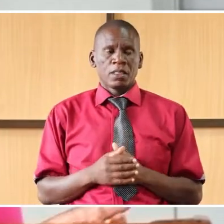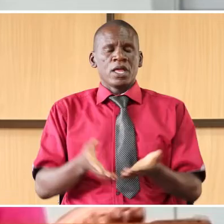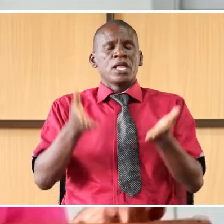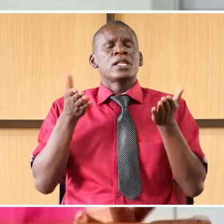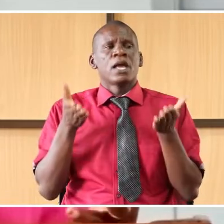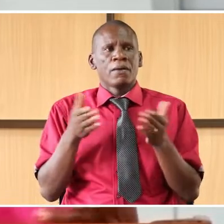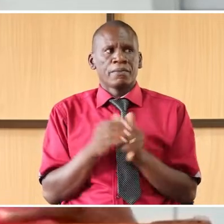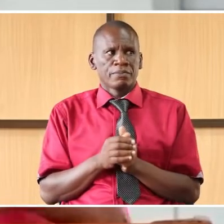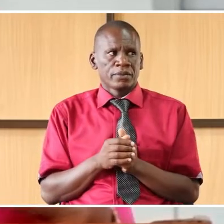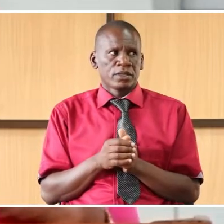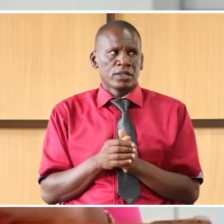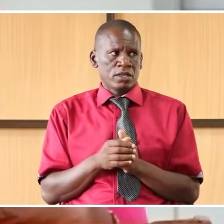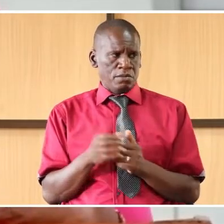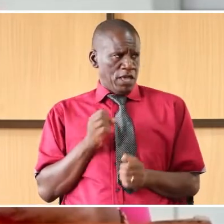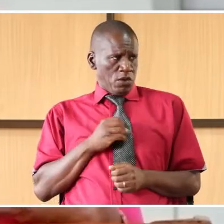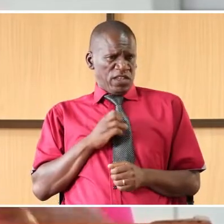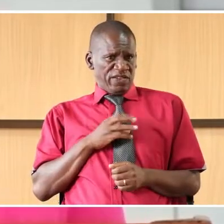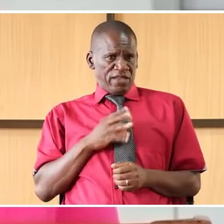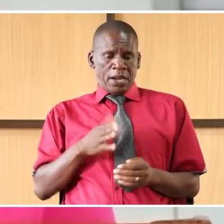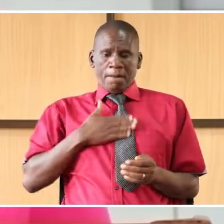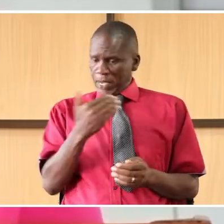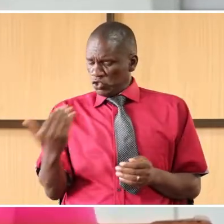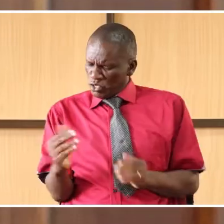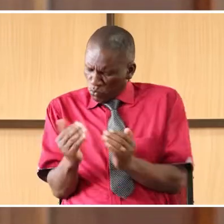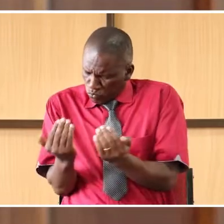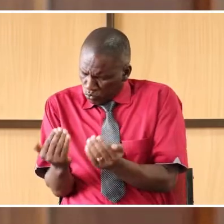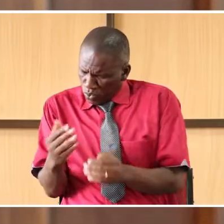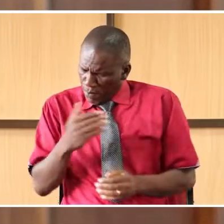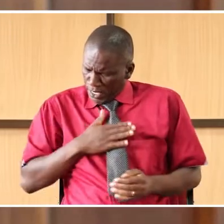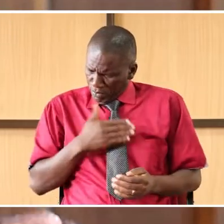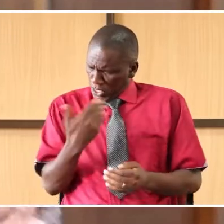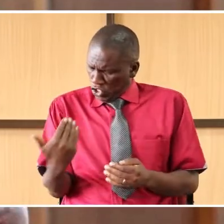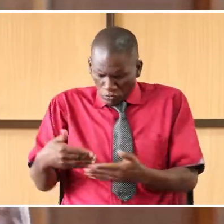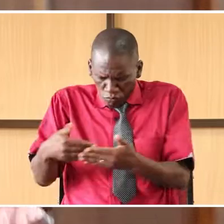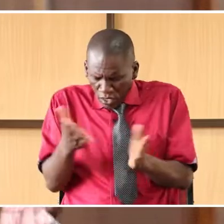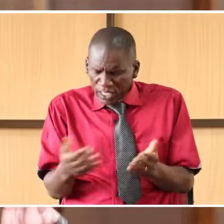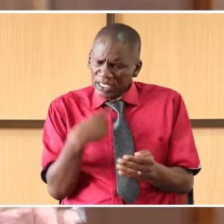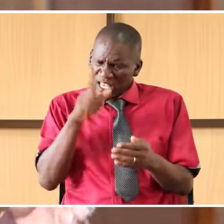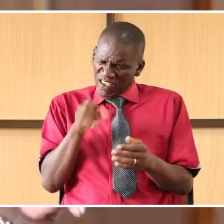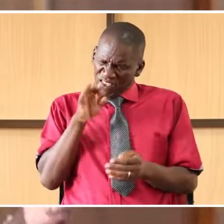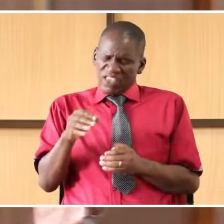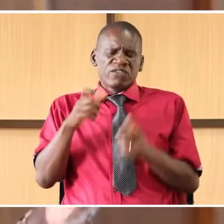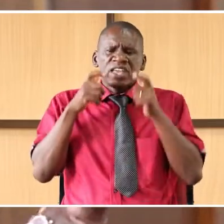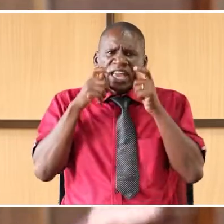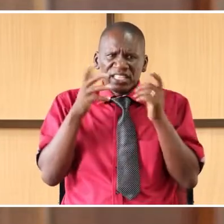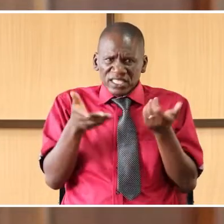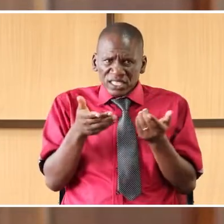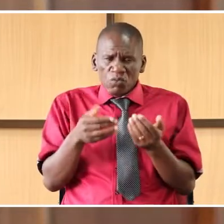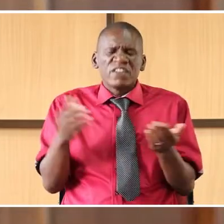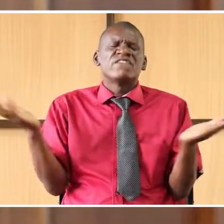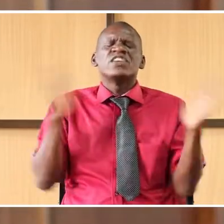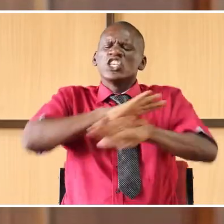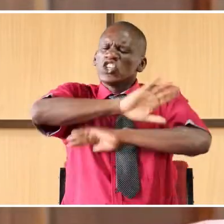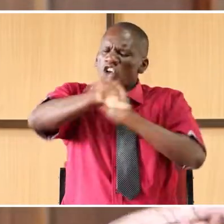So I got afraid because my children were small. And I said, if this thing is going to have, it is going to wipe